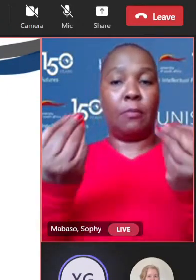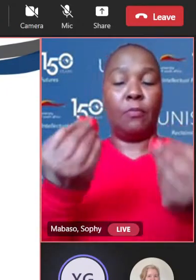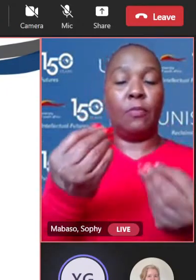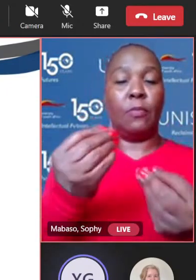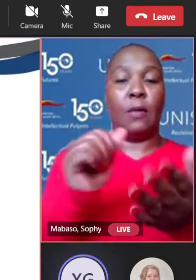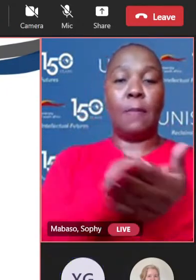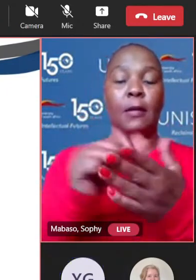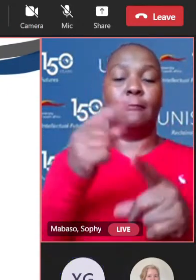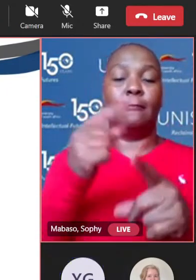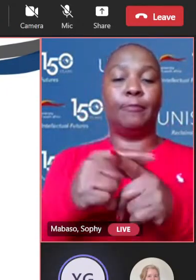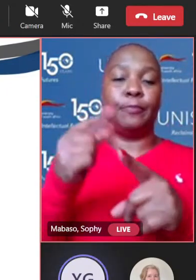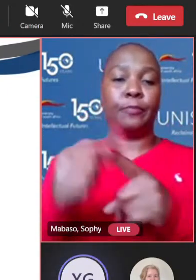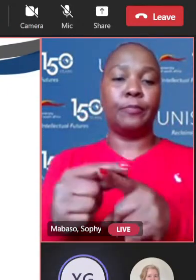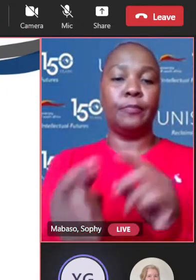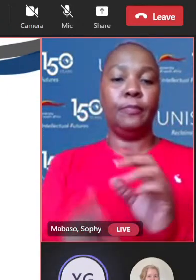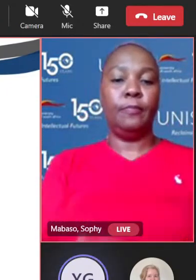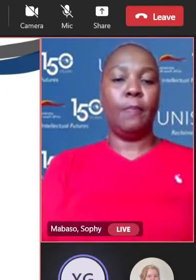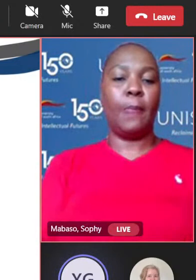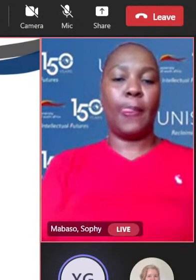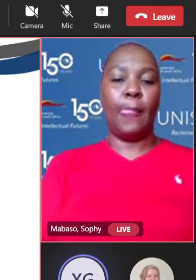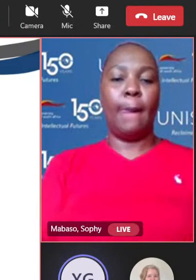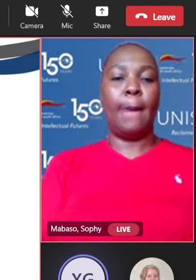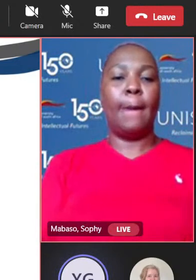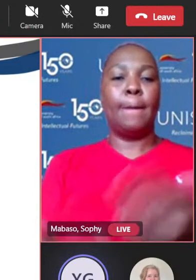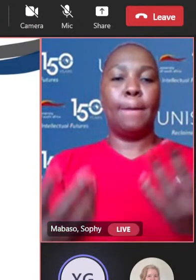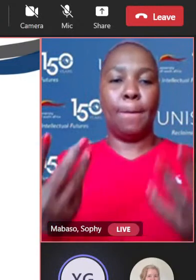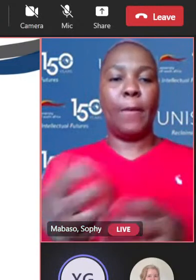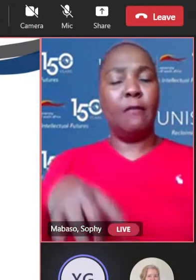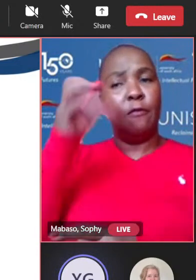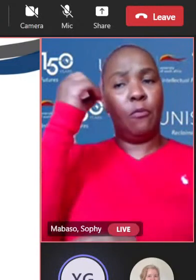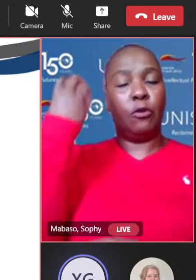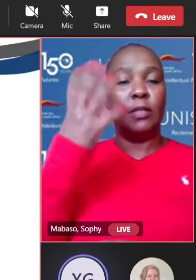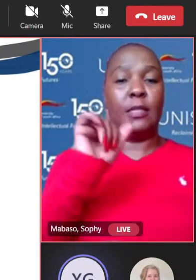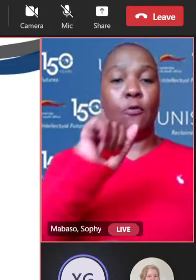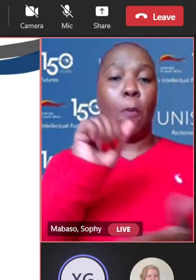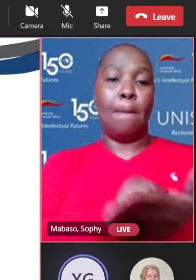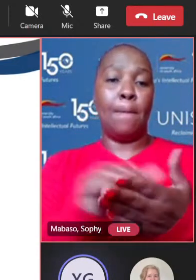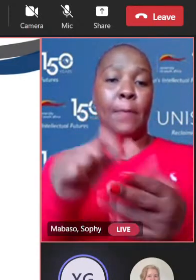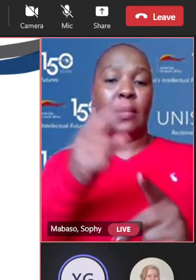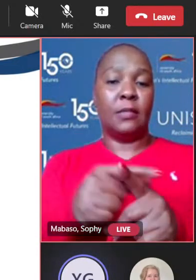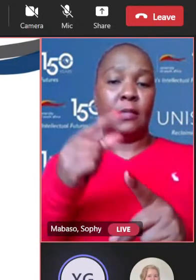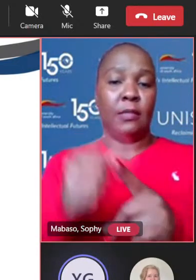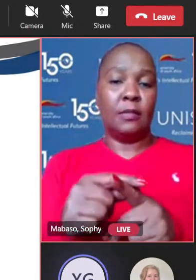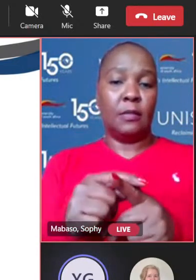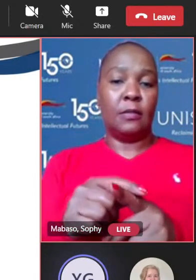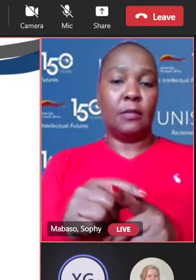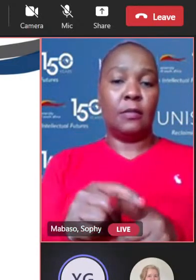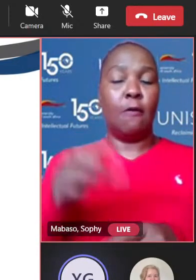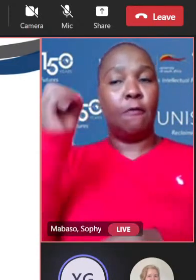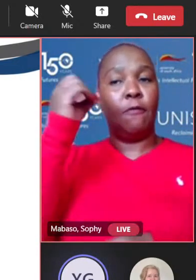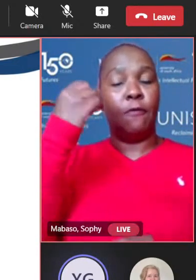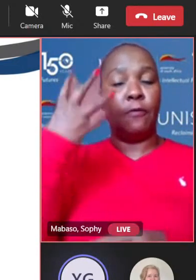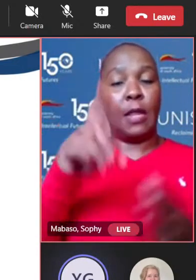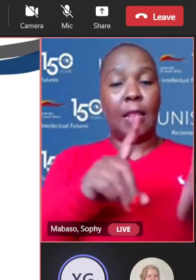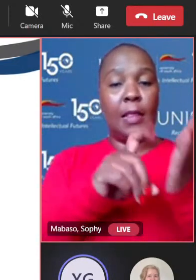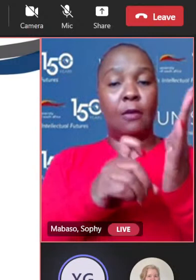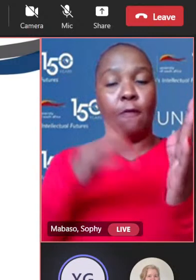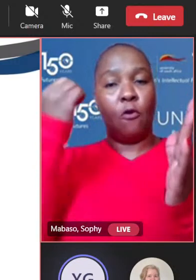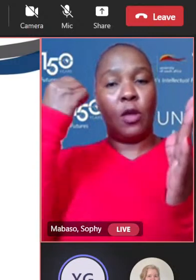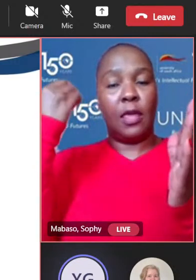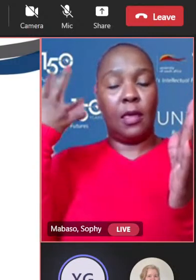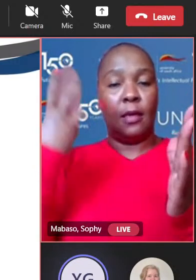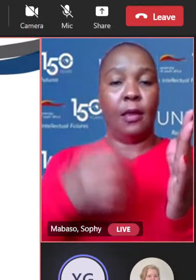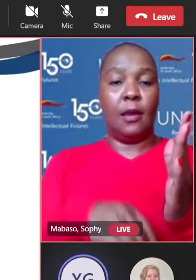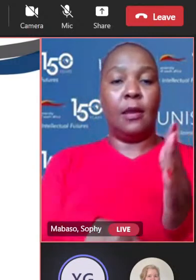Right, and in the event that you forgot your password, the next option is to click on Forgot Password, and then their steps will